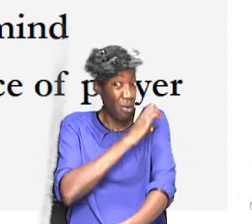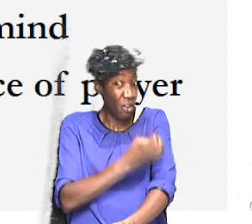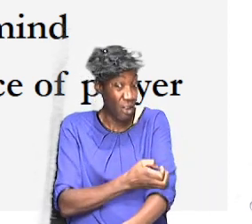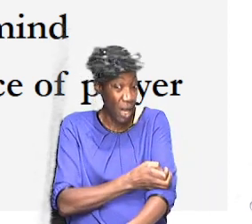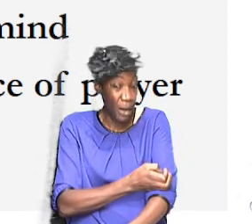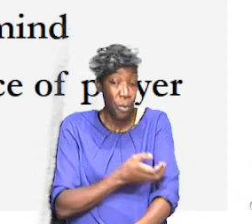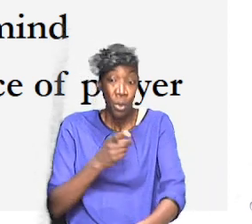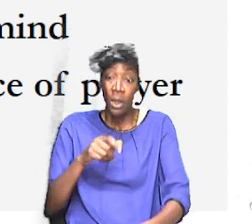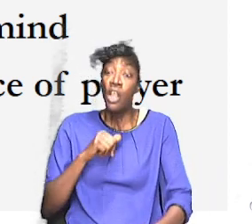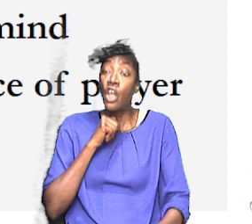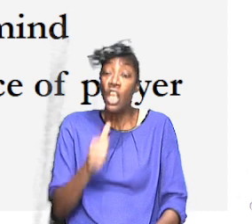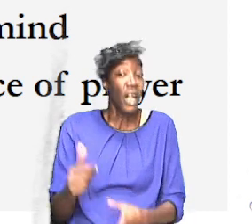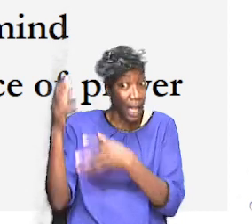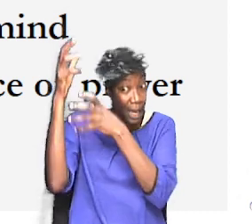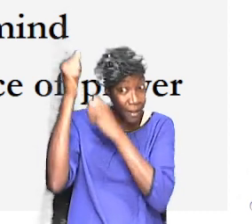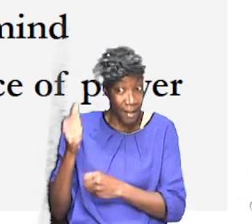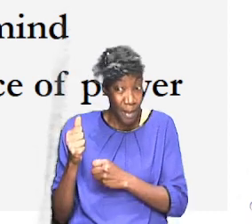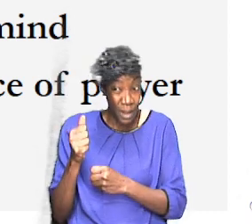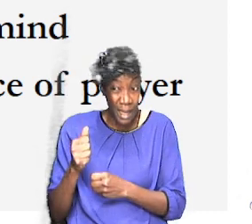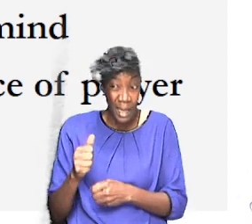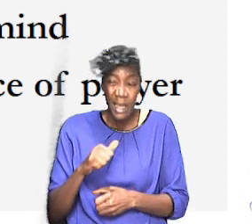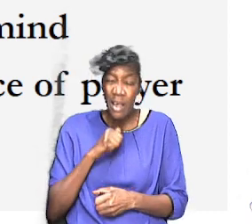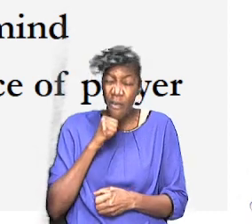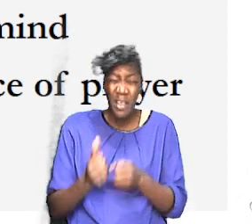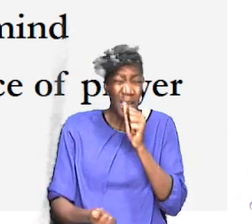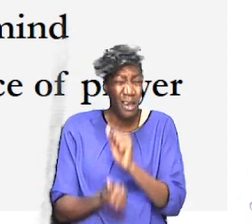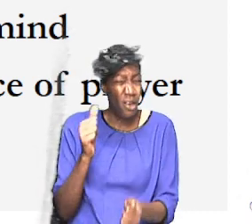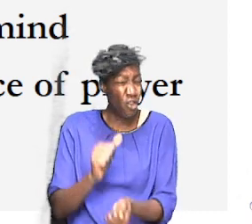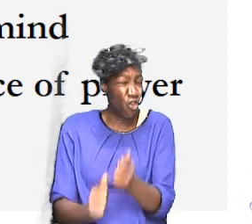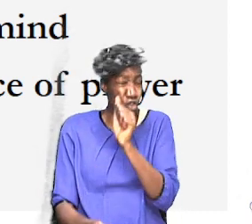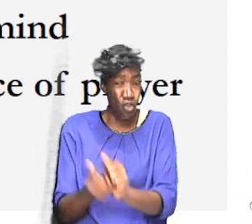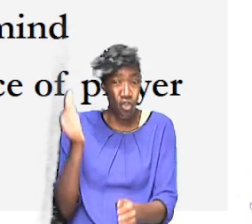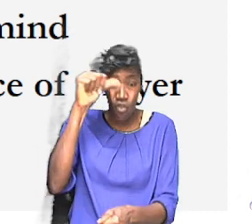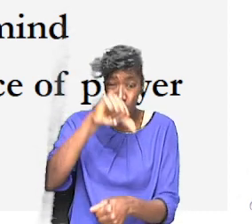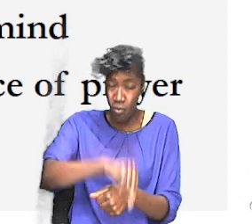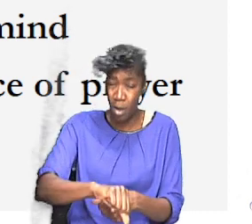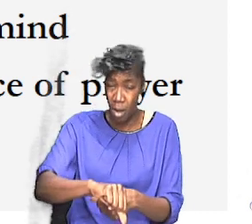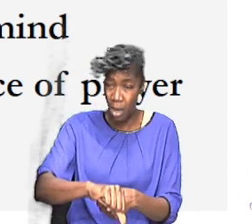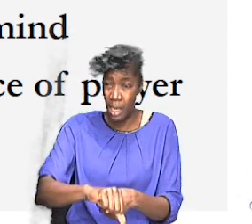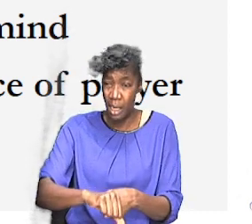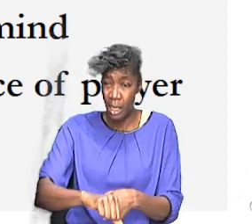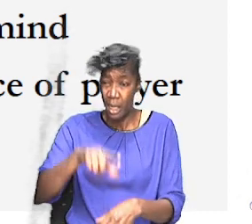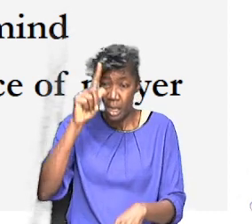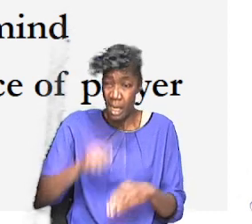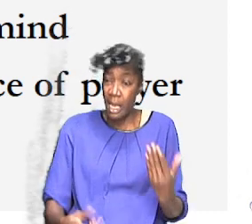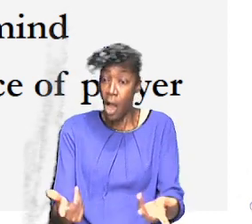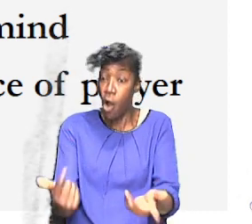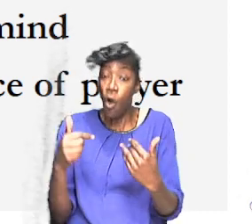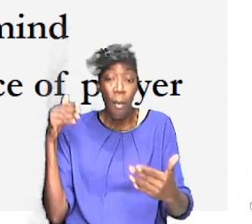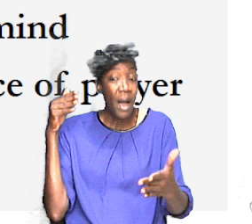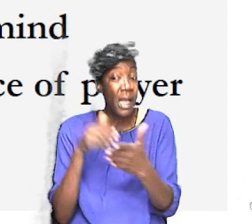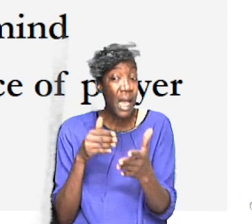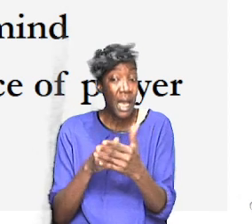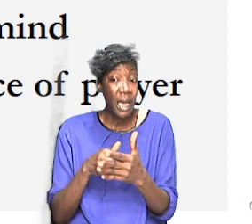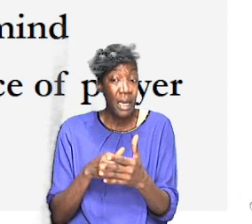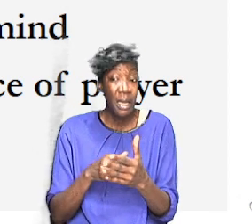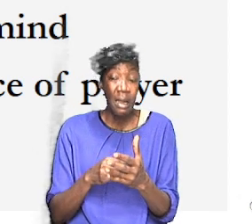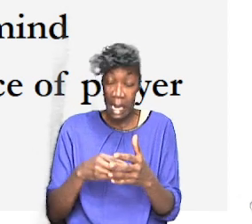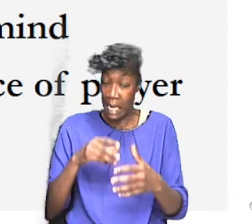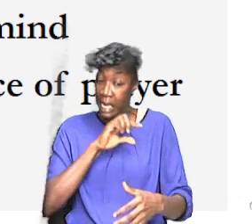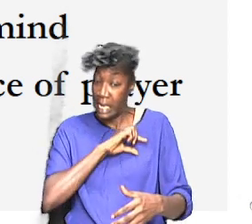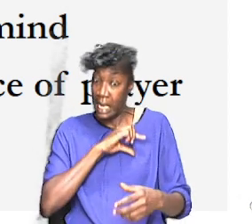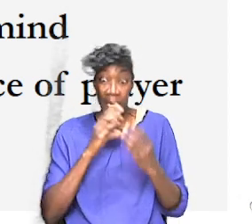unaccepted. It makes you feel damaged beyond repair. And that's what guilt and shame does. And the